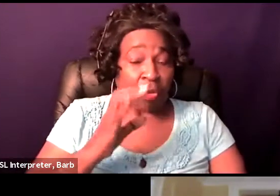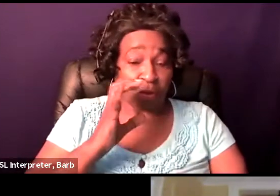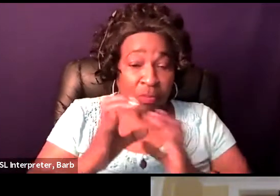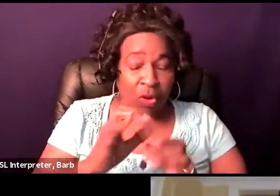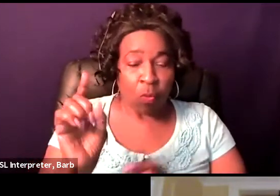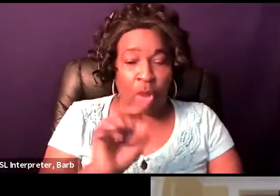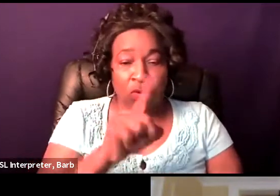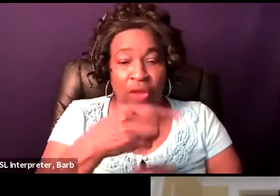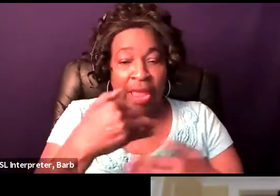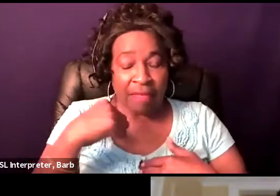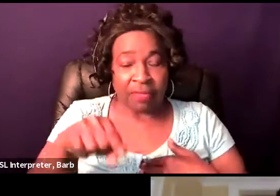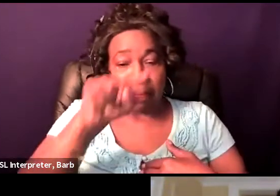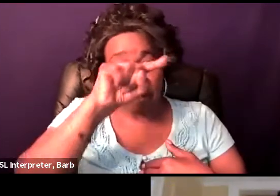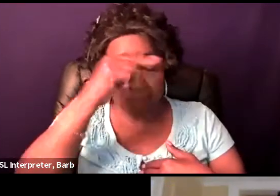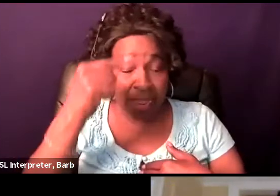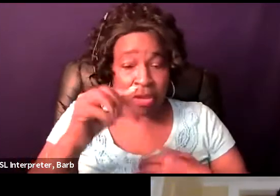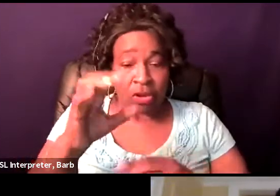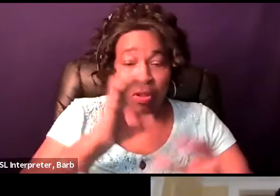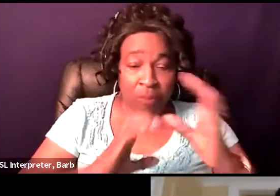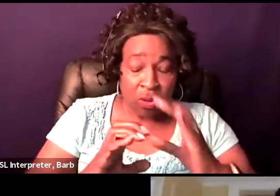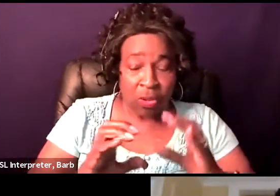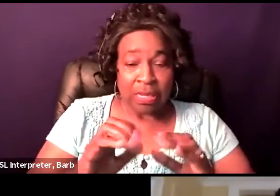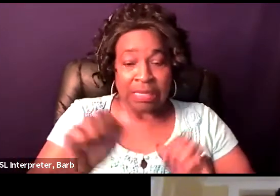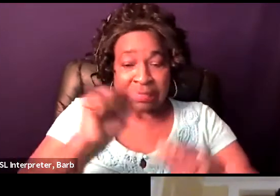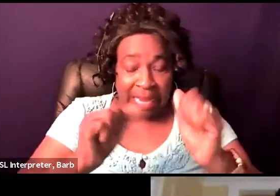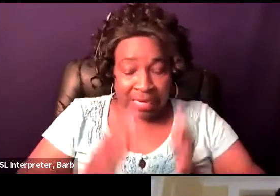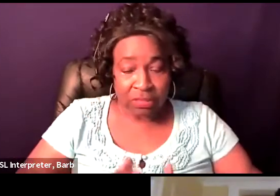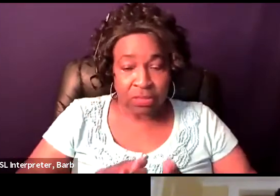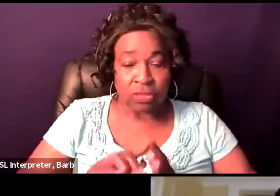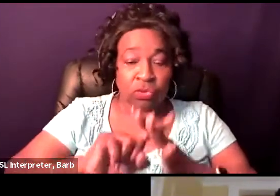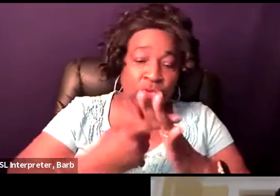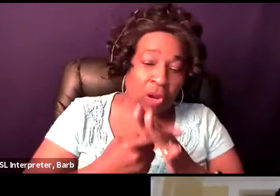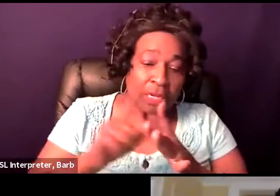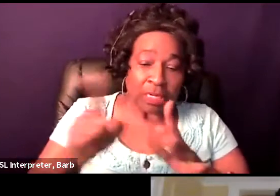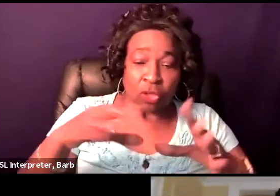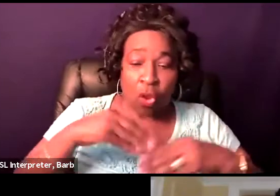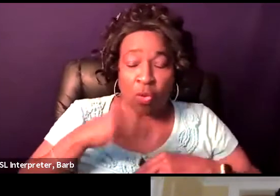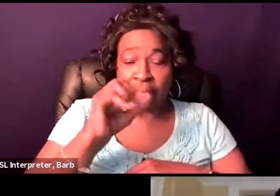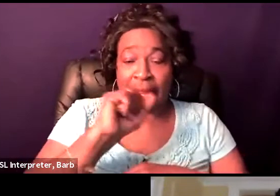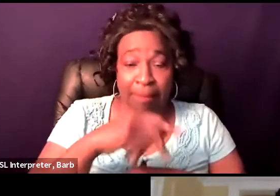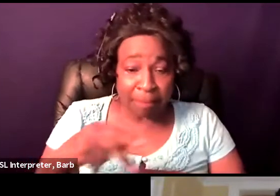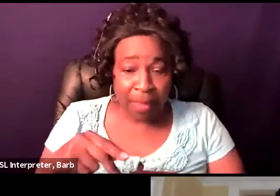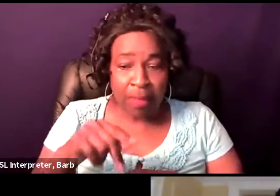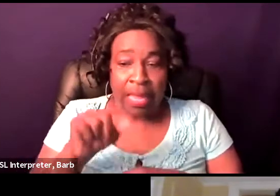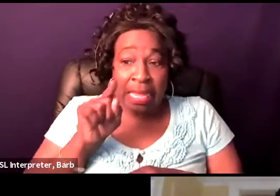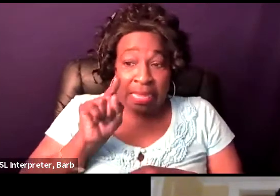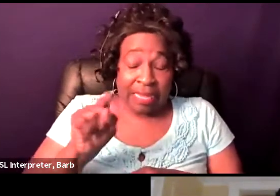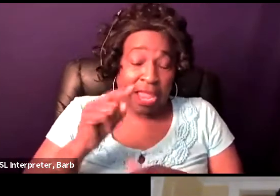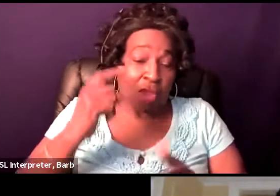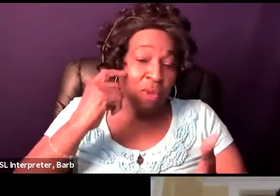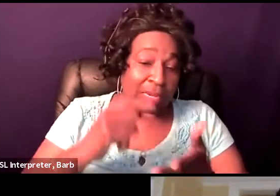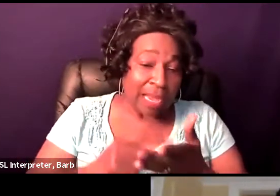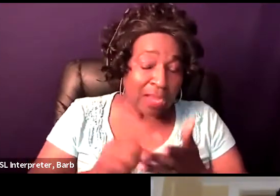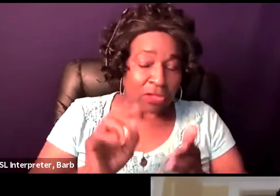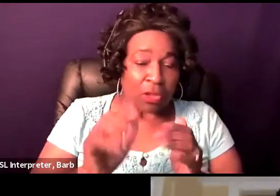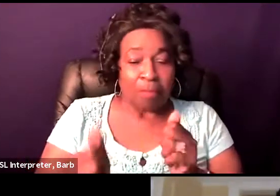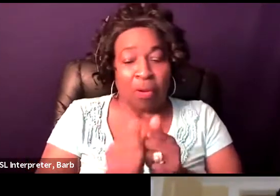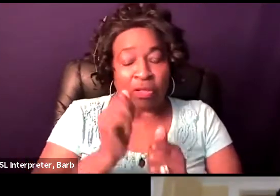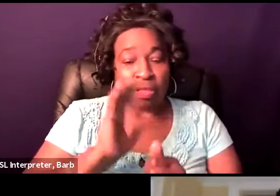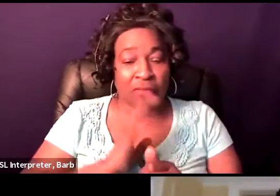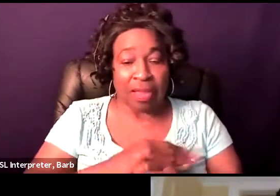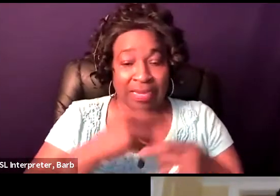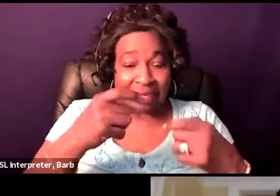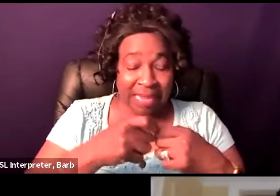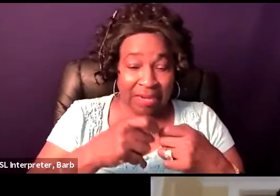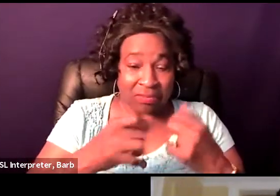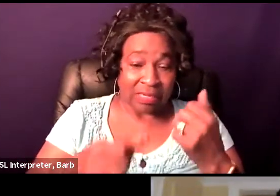Black computer scientist starting his own app, and he recognizes that most of our digital assistants have this